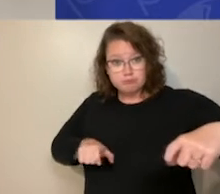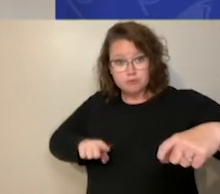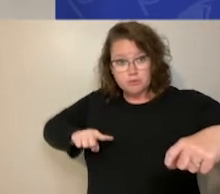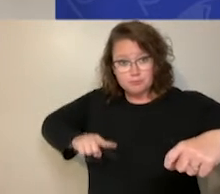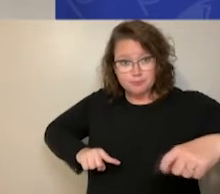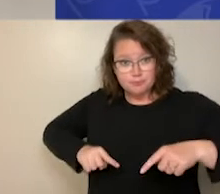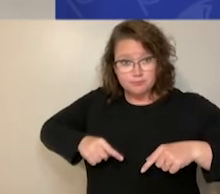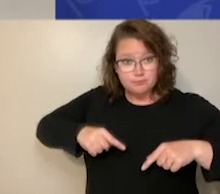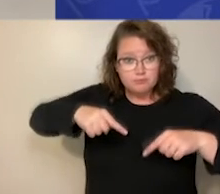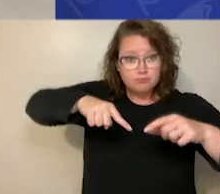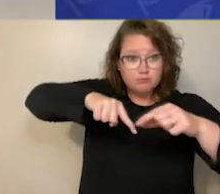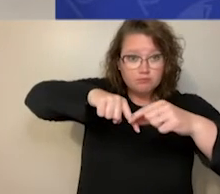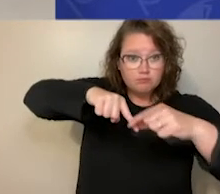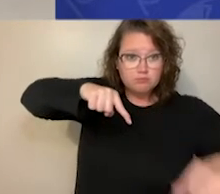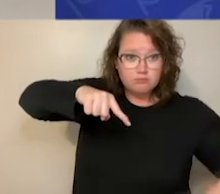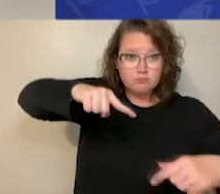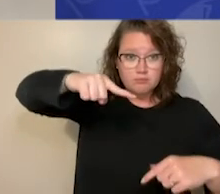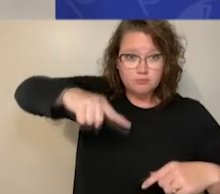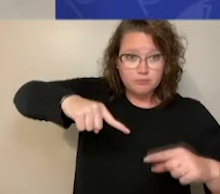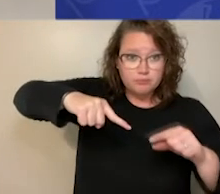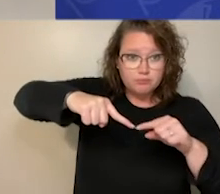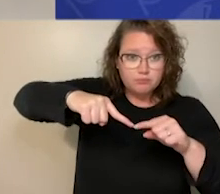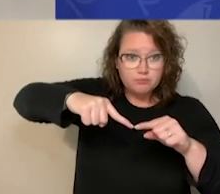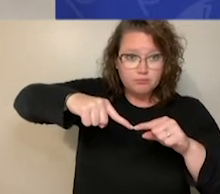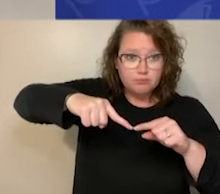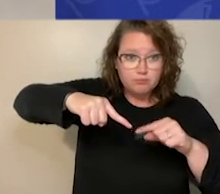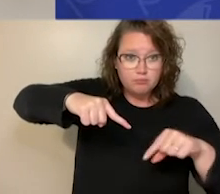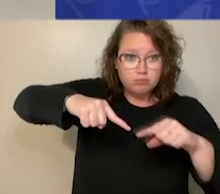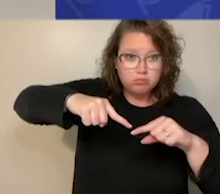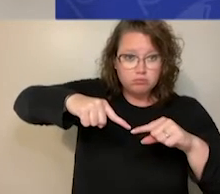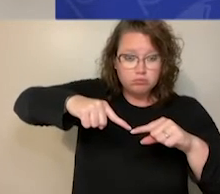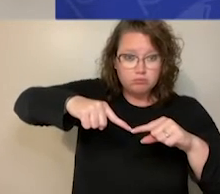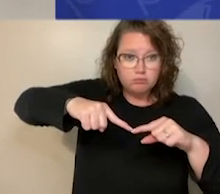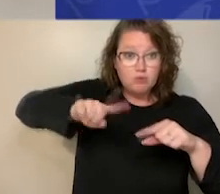Make another circle above your fingernail.